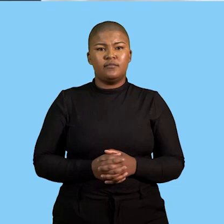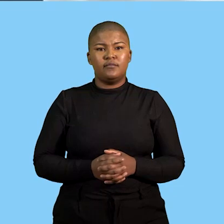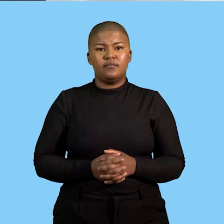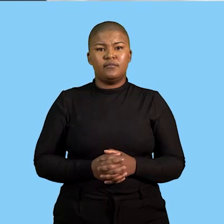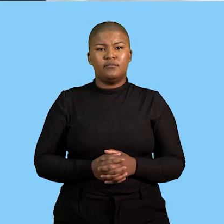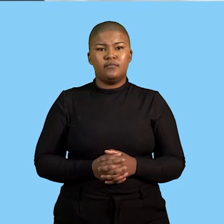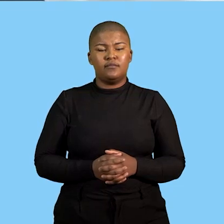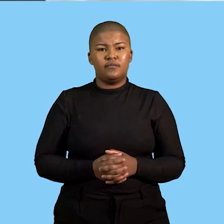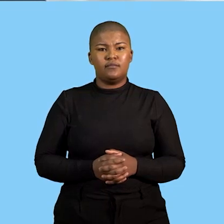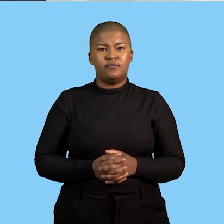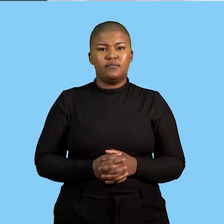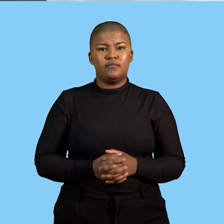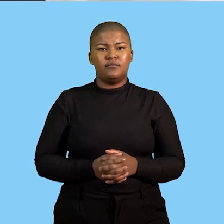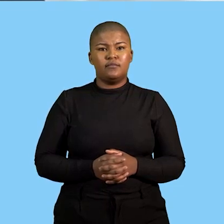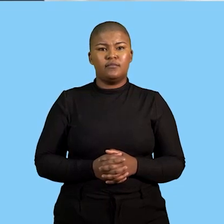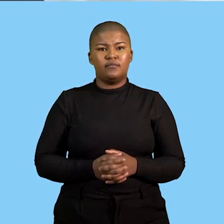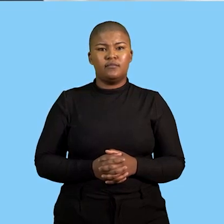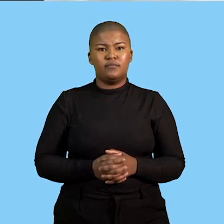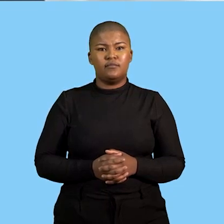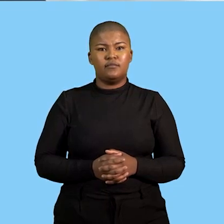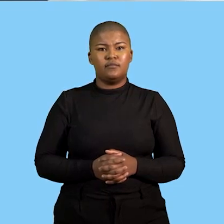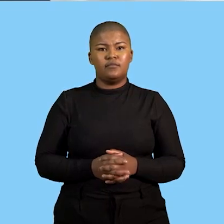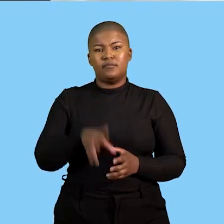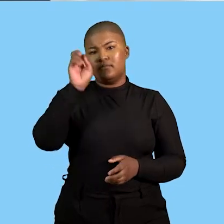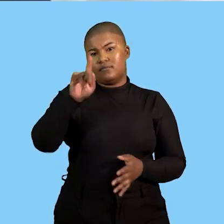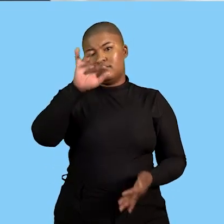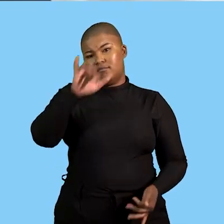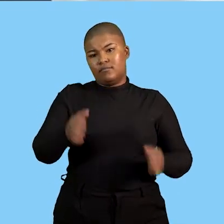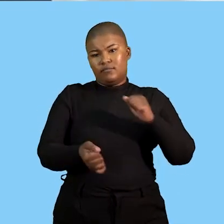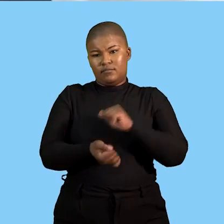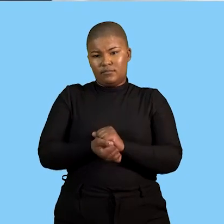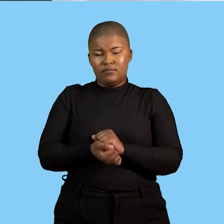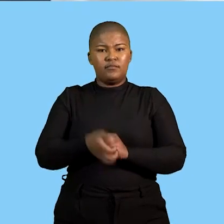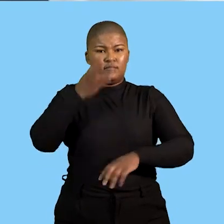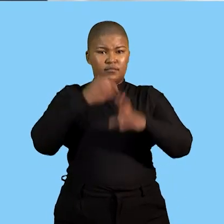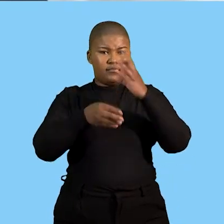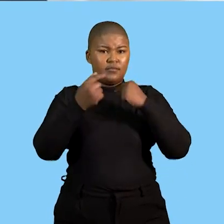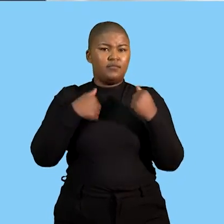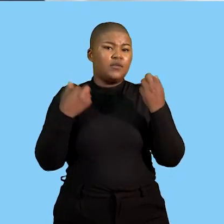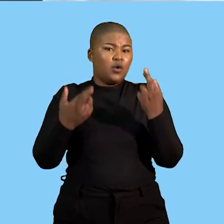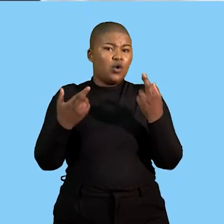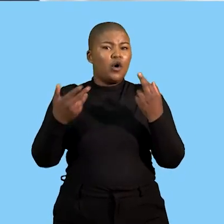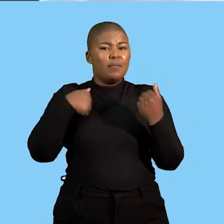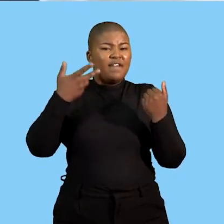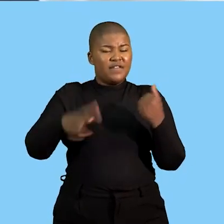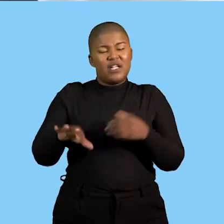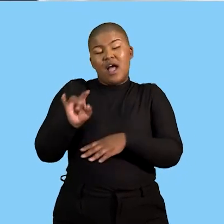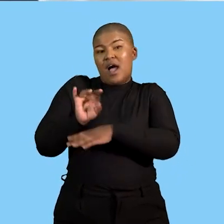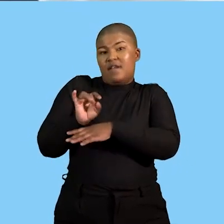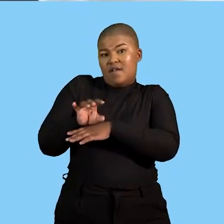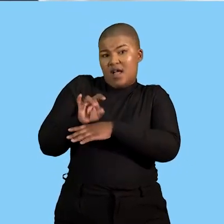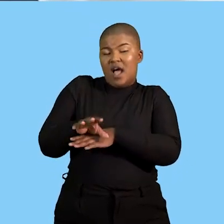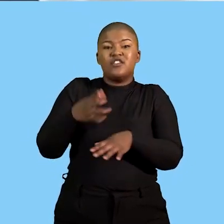So with that being said, this is the end of our lesson. Hoping I was able to give you advice